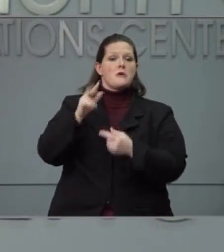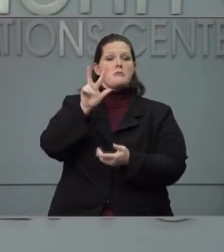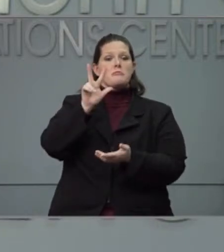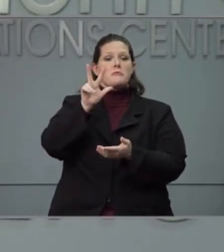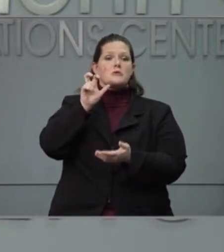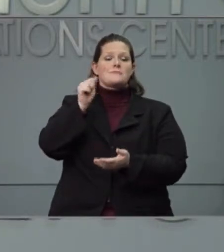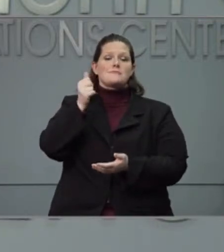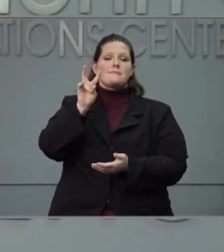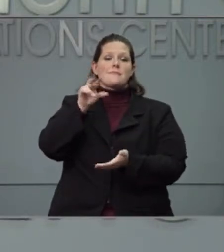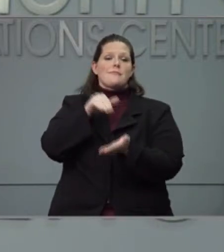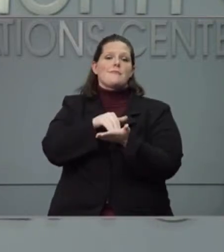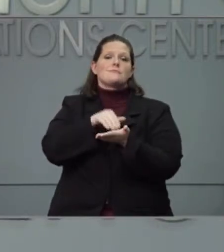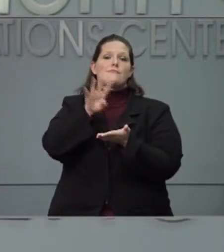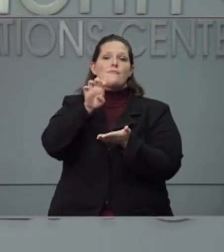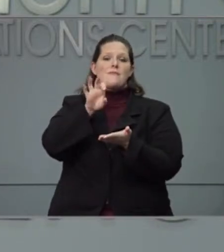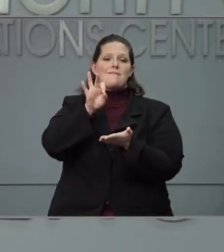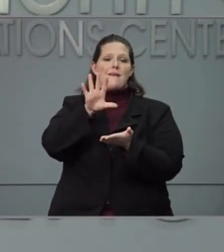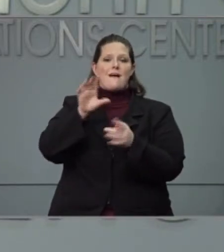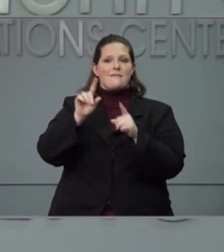317,495 cases,